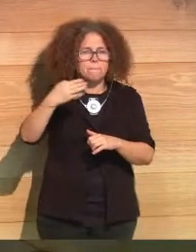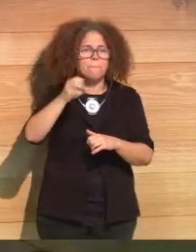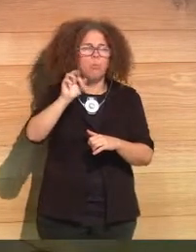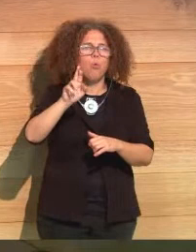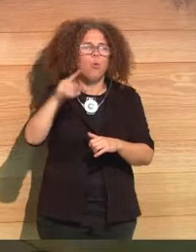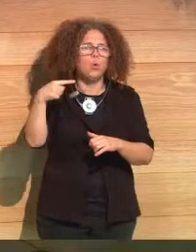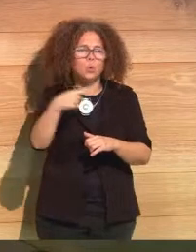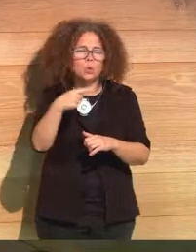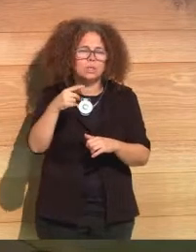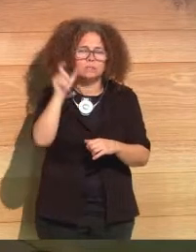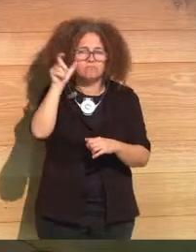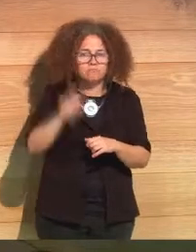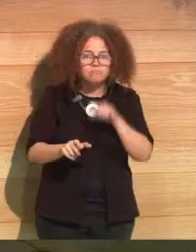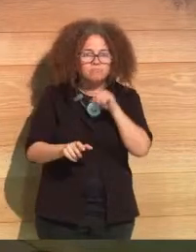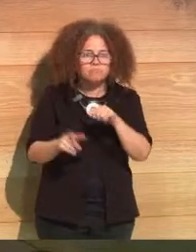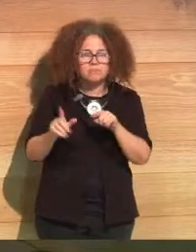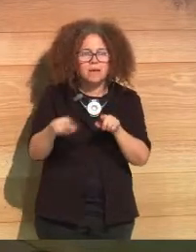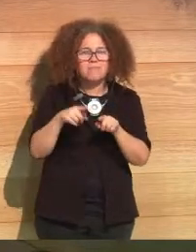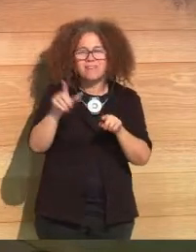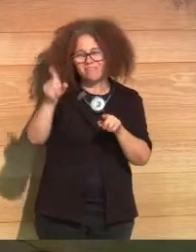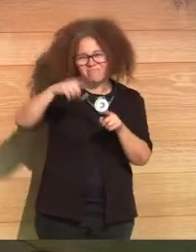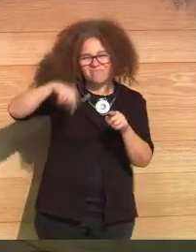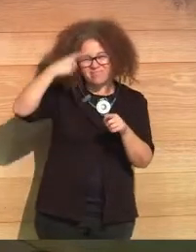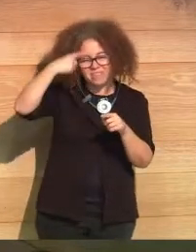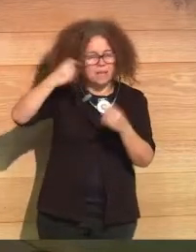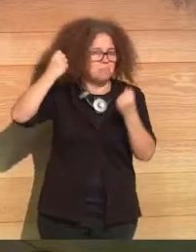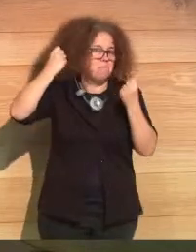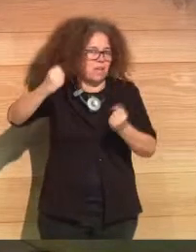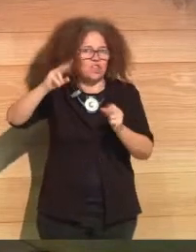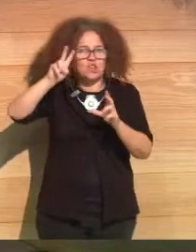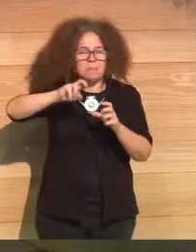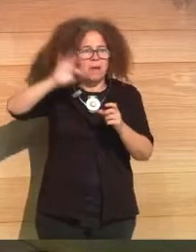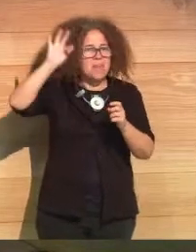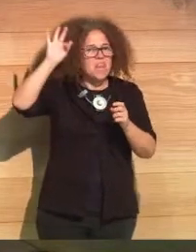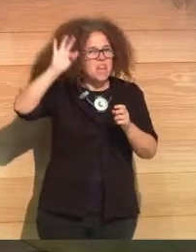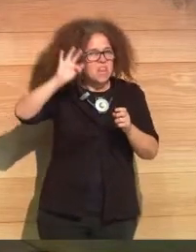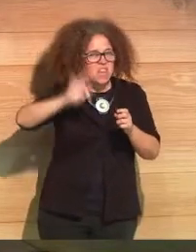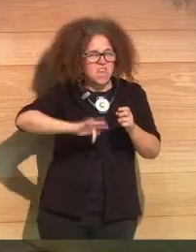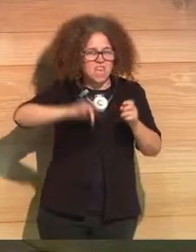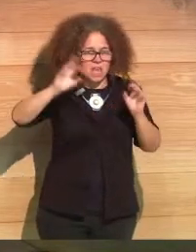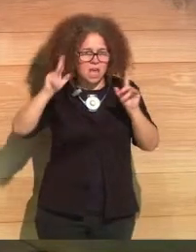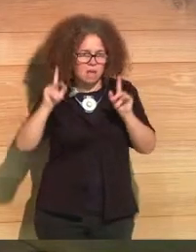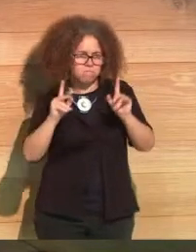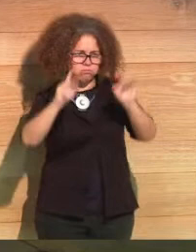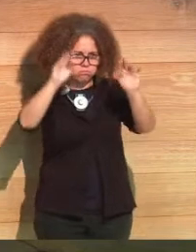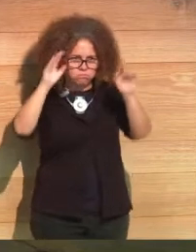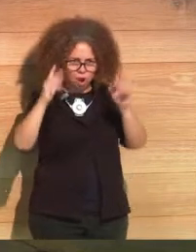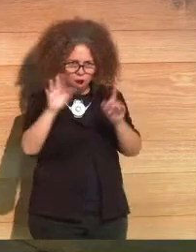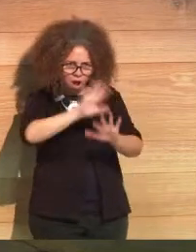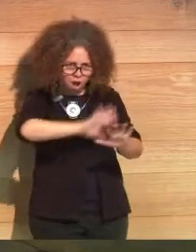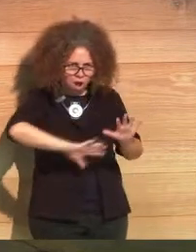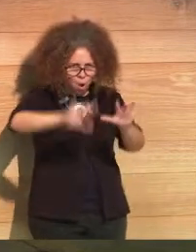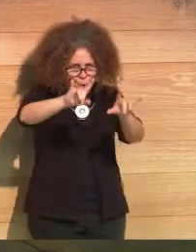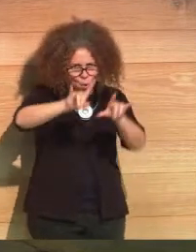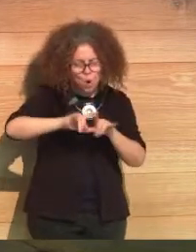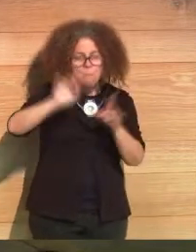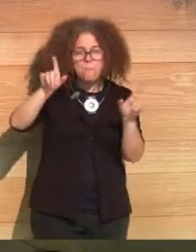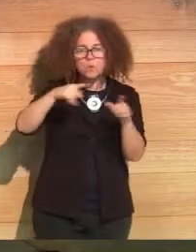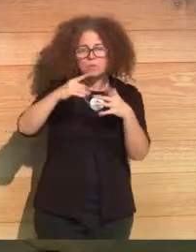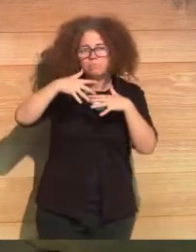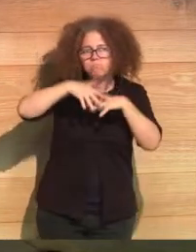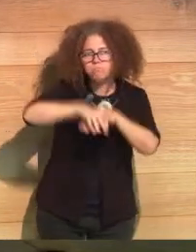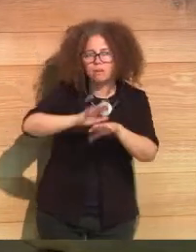cinema, and they do big trailers for Transformers, that sort of thing. But they also have an amazing music practice,